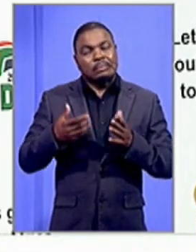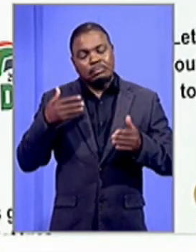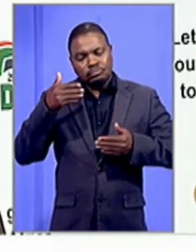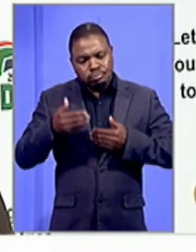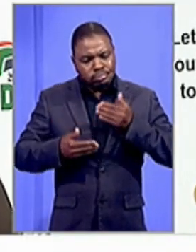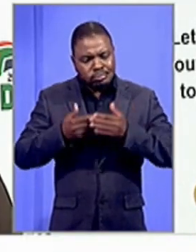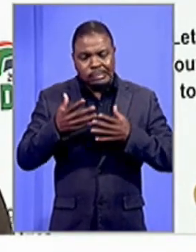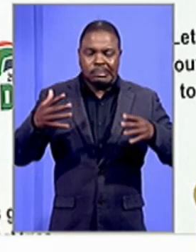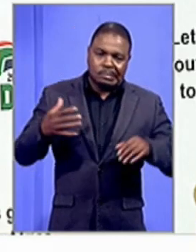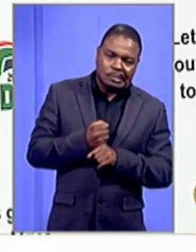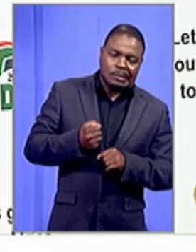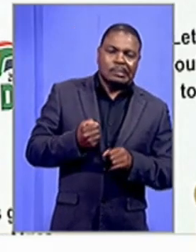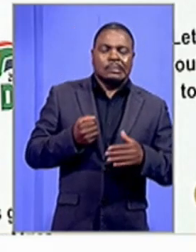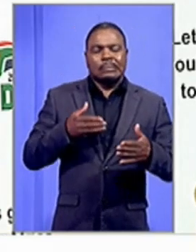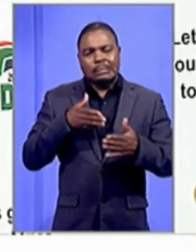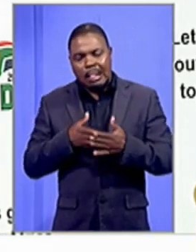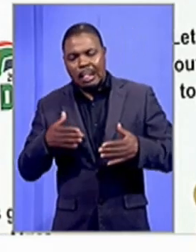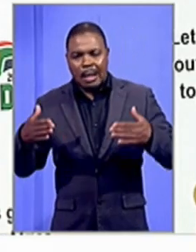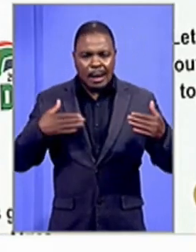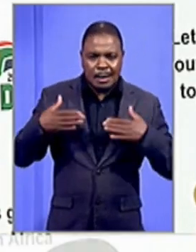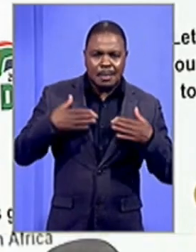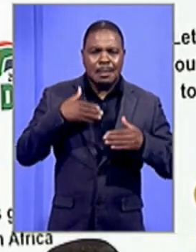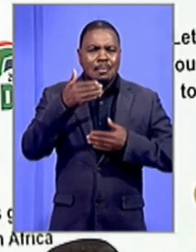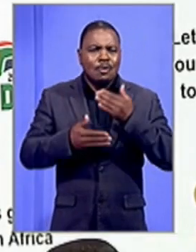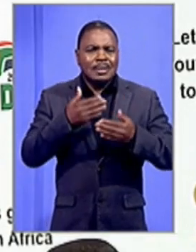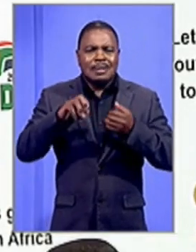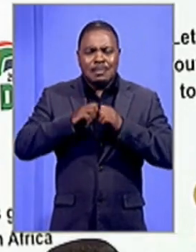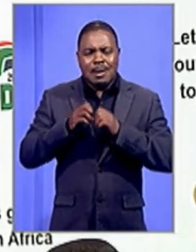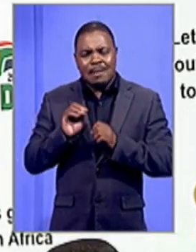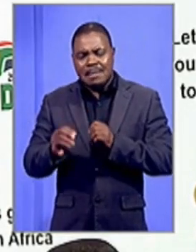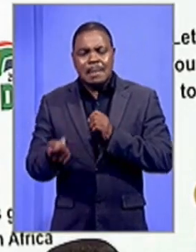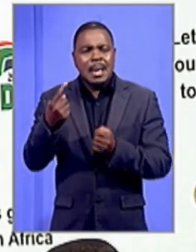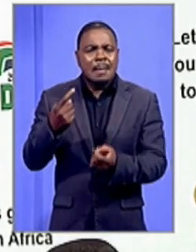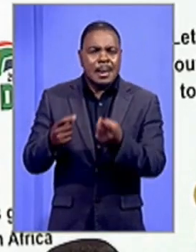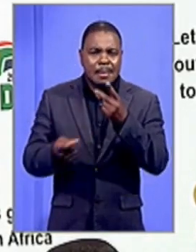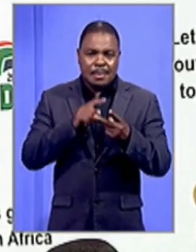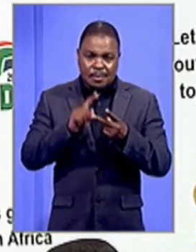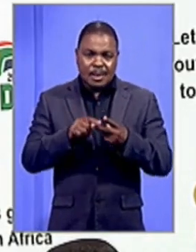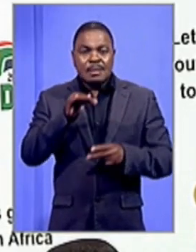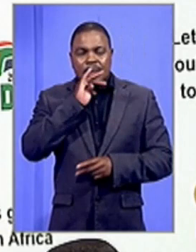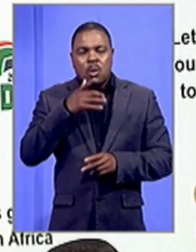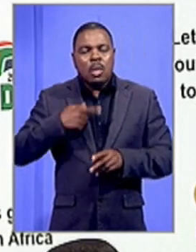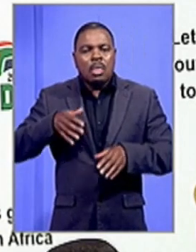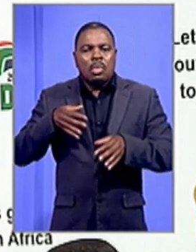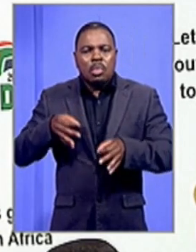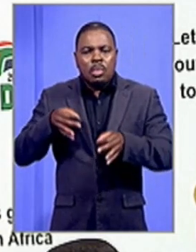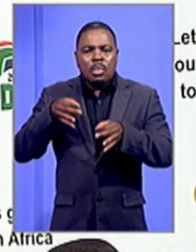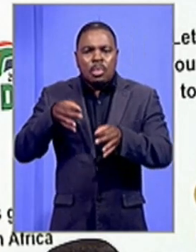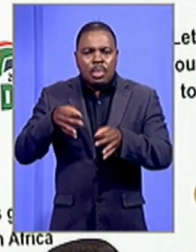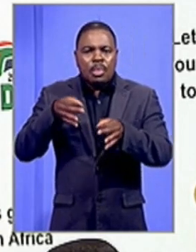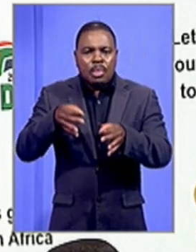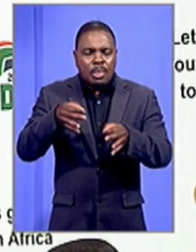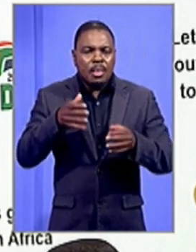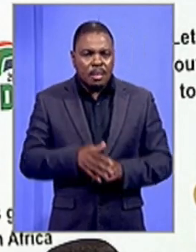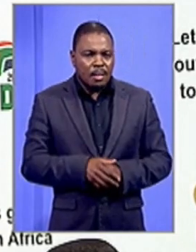confronted with unavoidable administrative processes which resulted in the delay in the